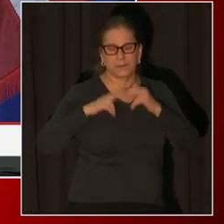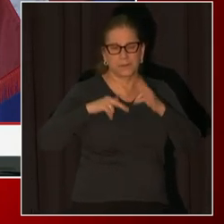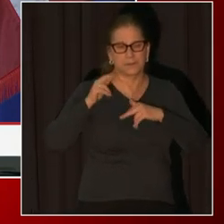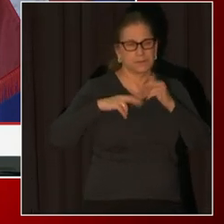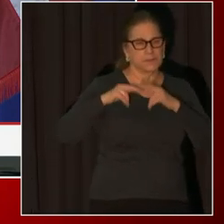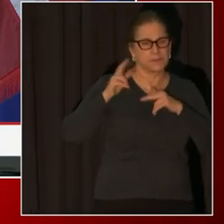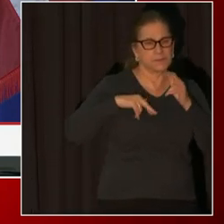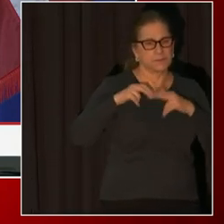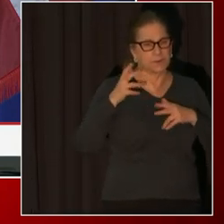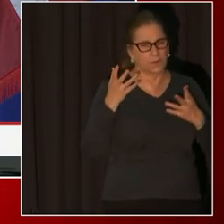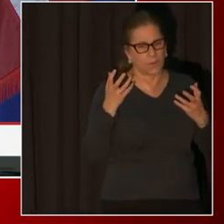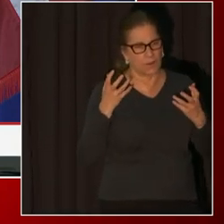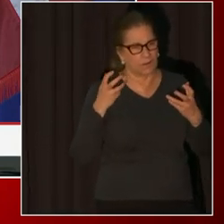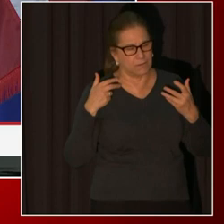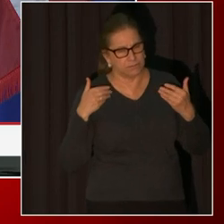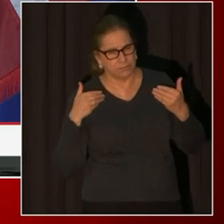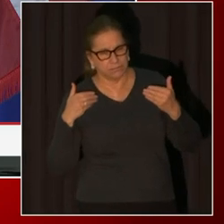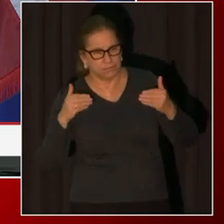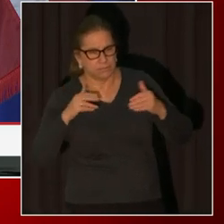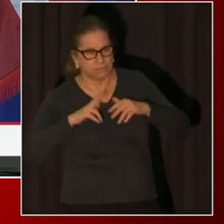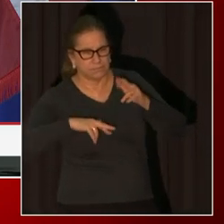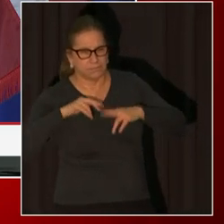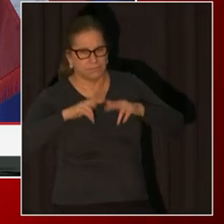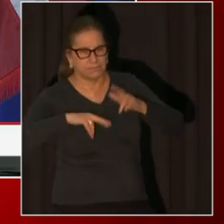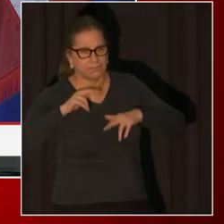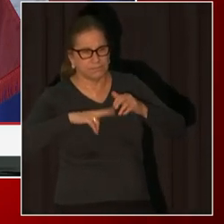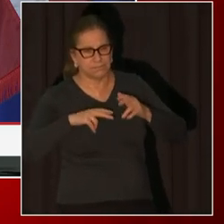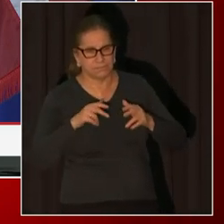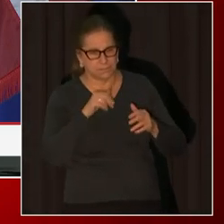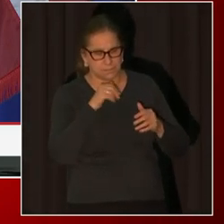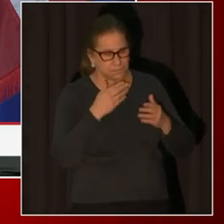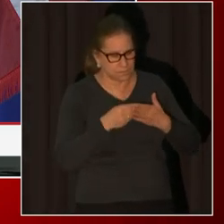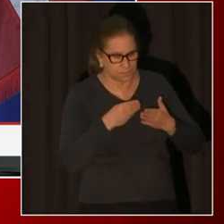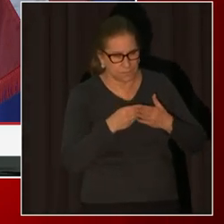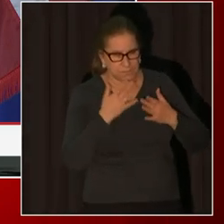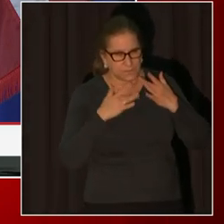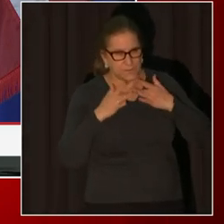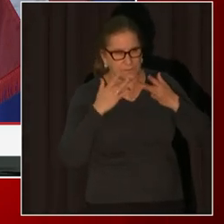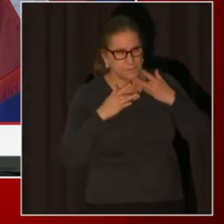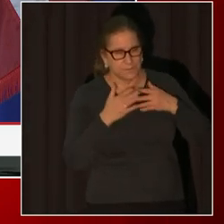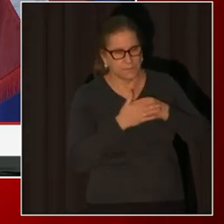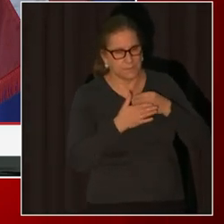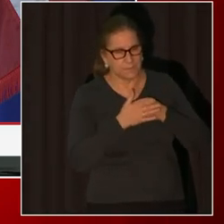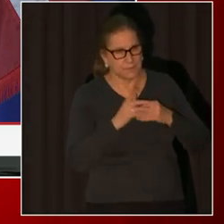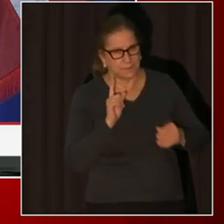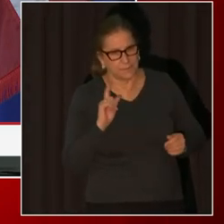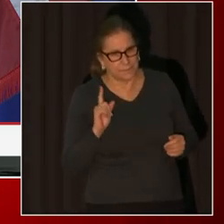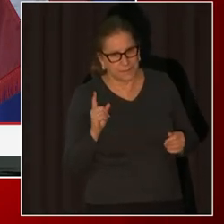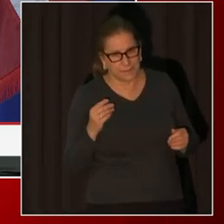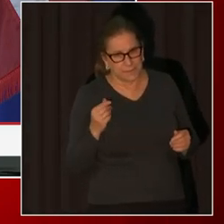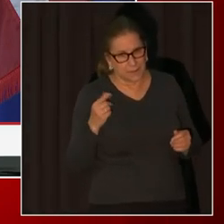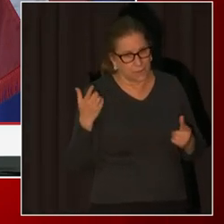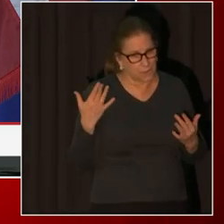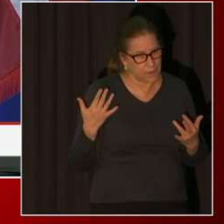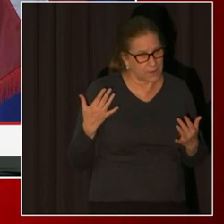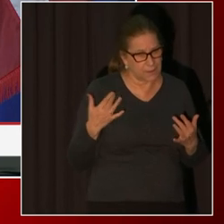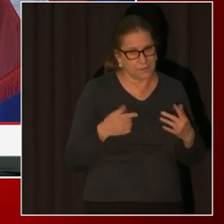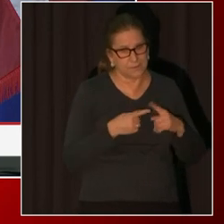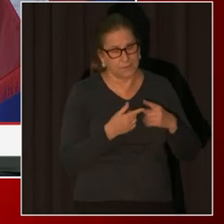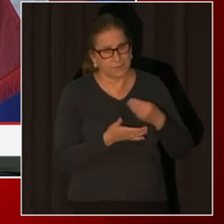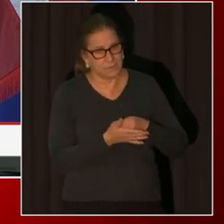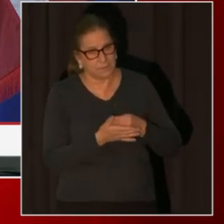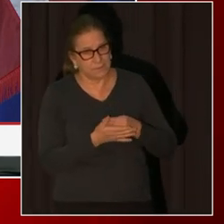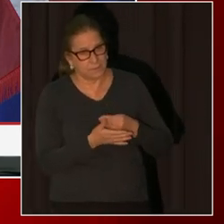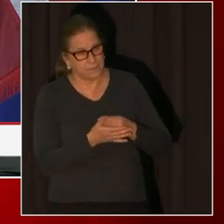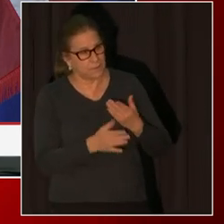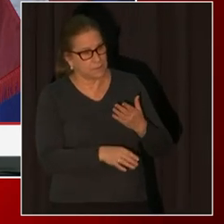projects but will necessarily have less money to do so? Is it simply, wait until times are better? What can you tell